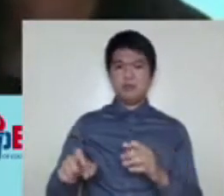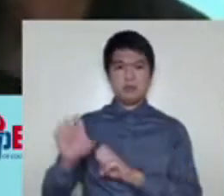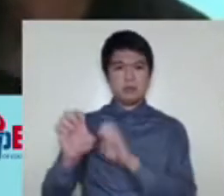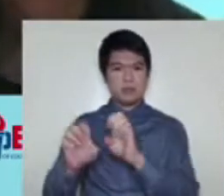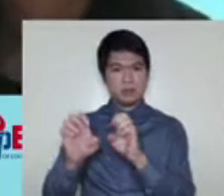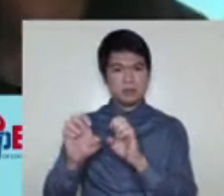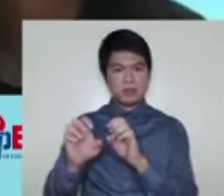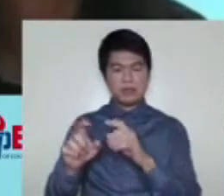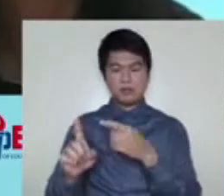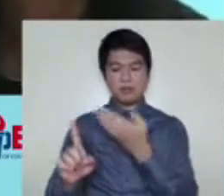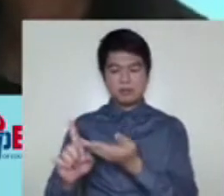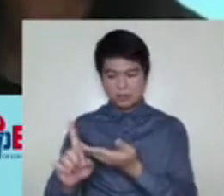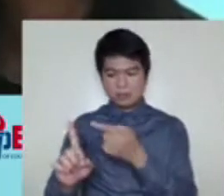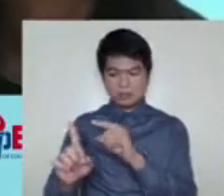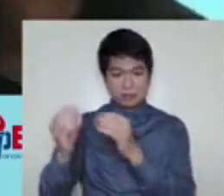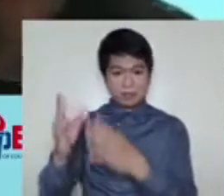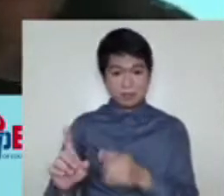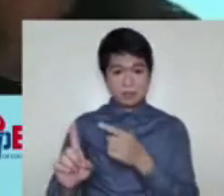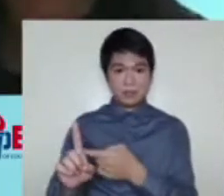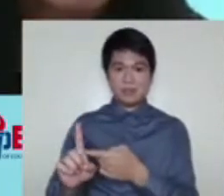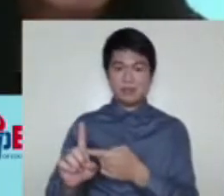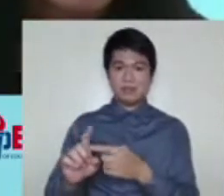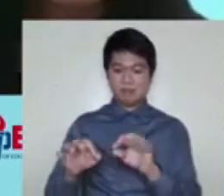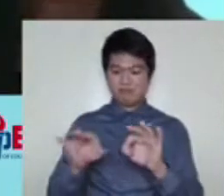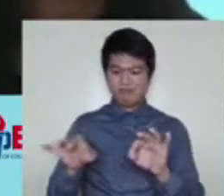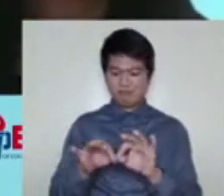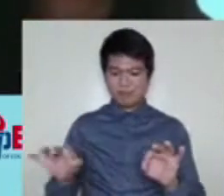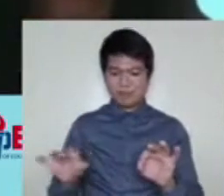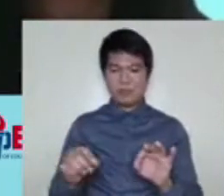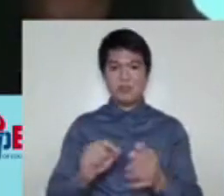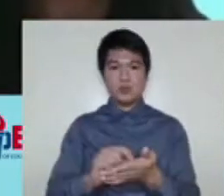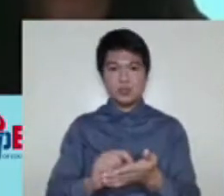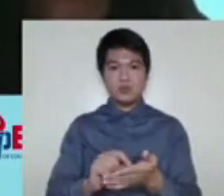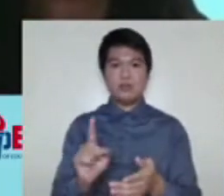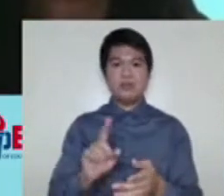annotation his or her specific contribution to the material.